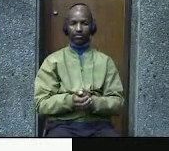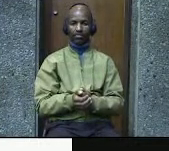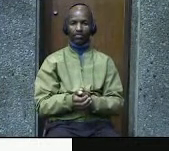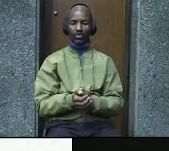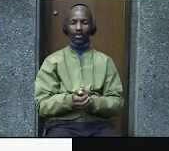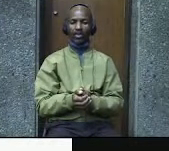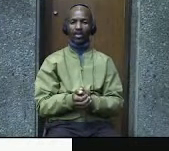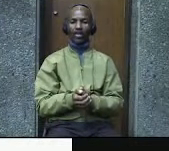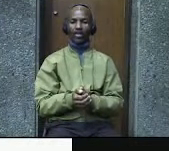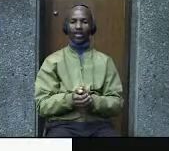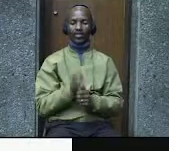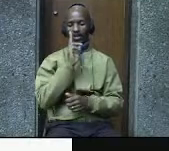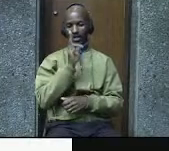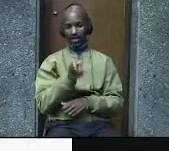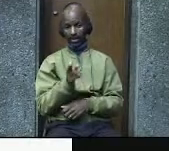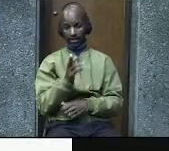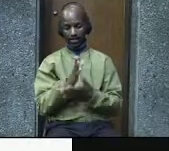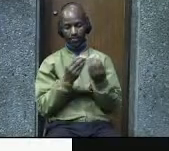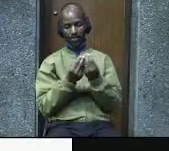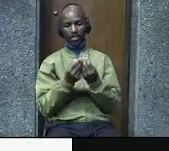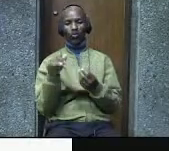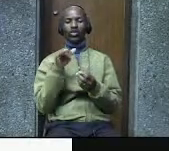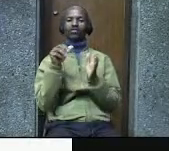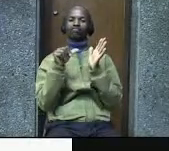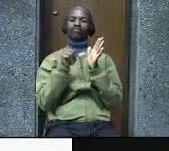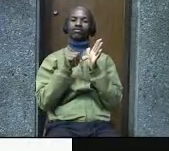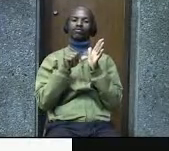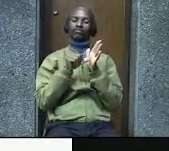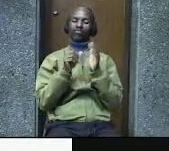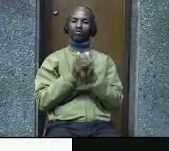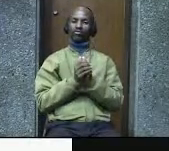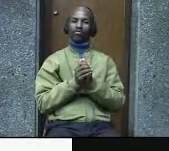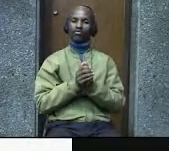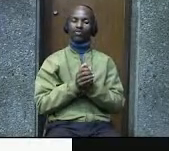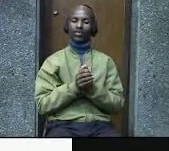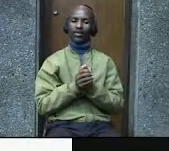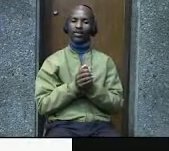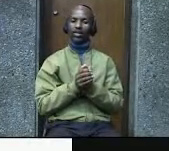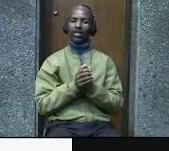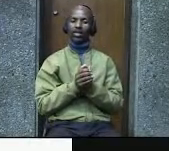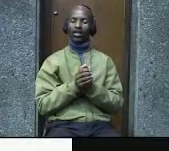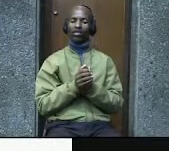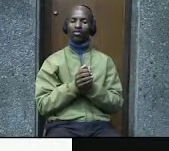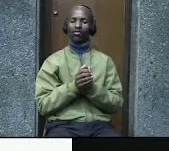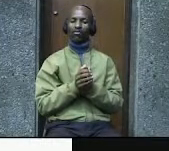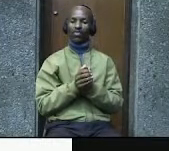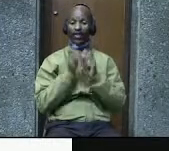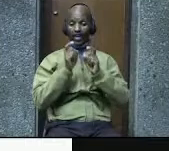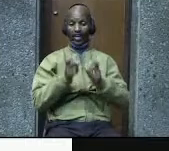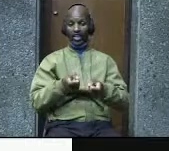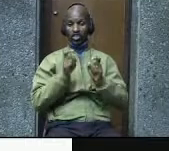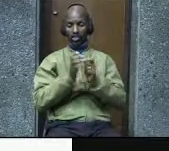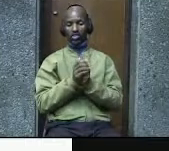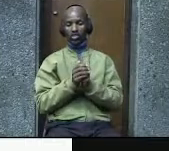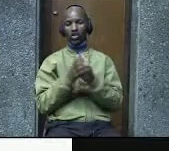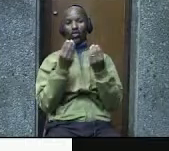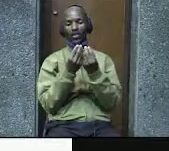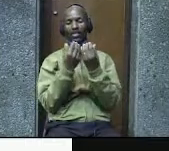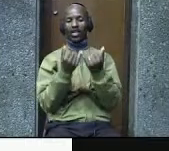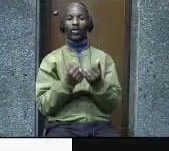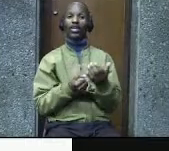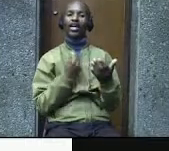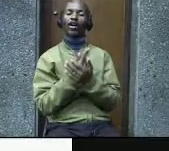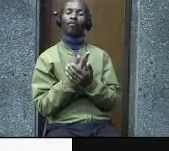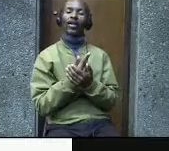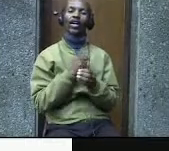There is an aspect also which is very important of urgent expropriations. This takes